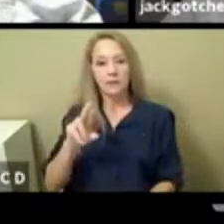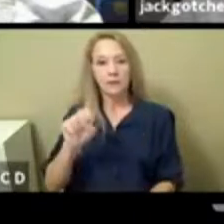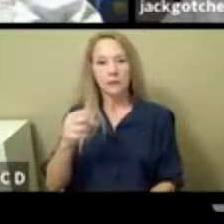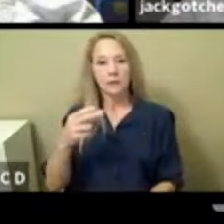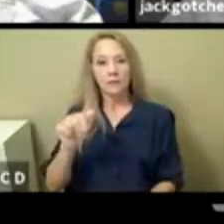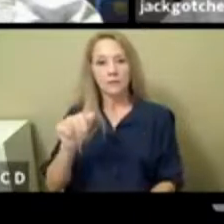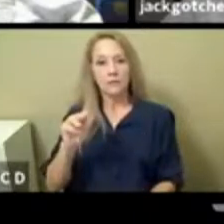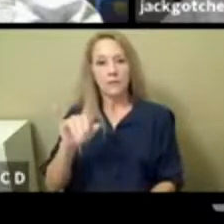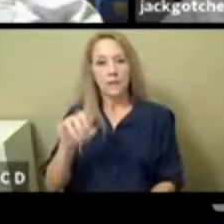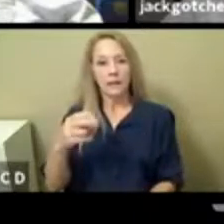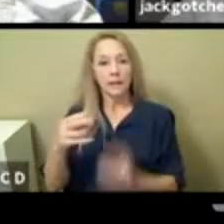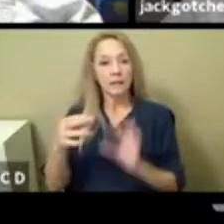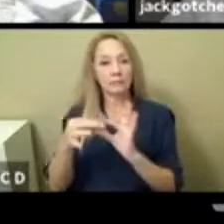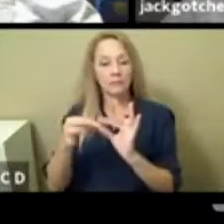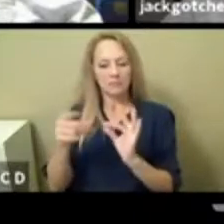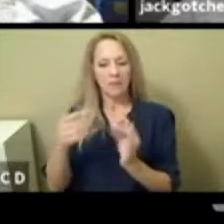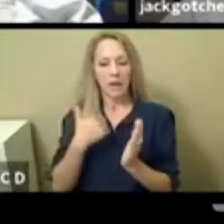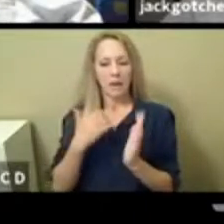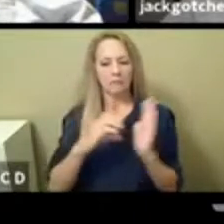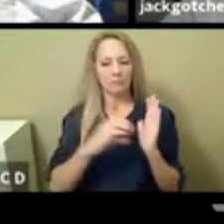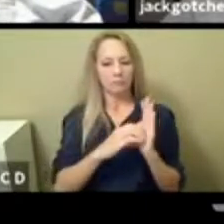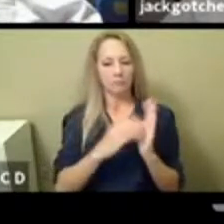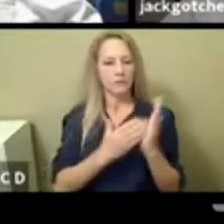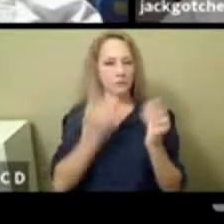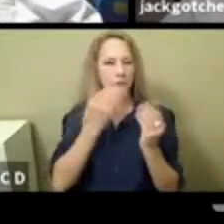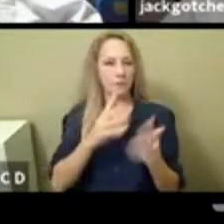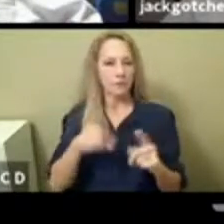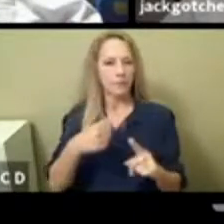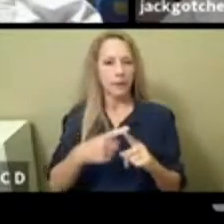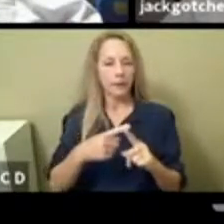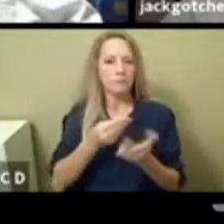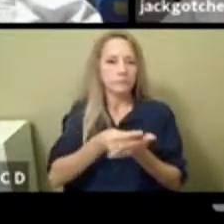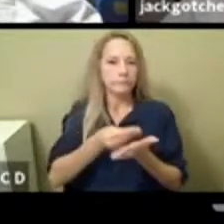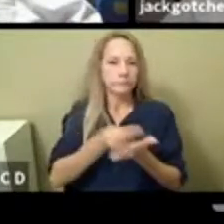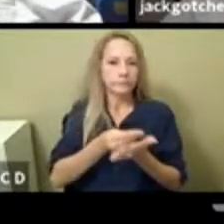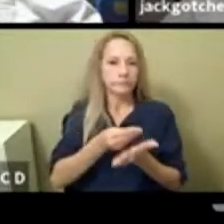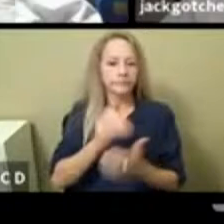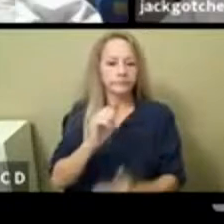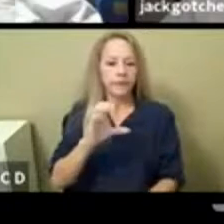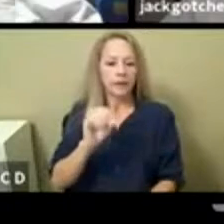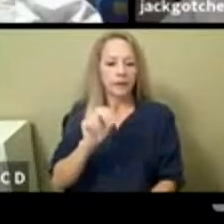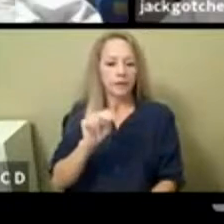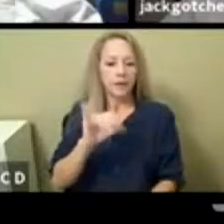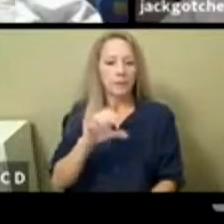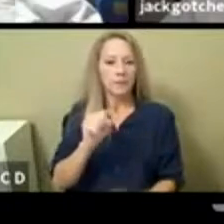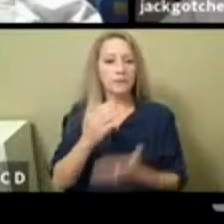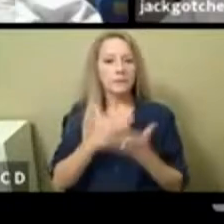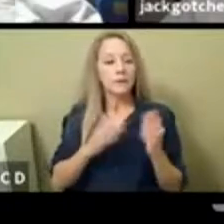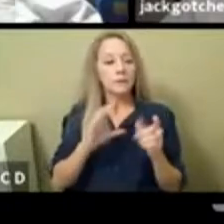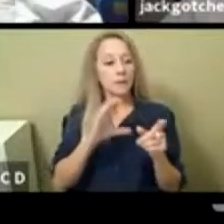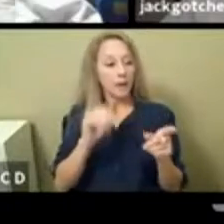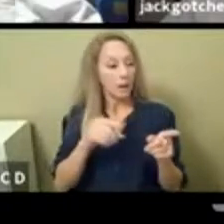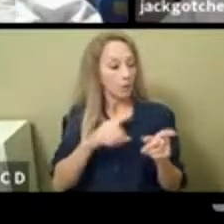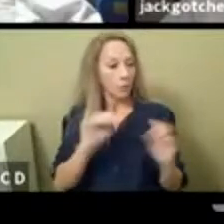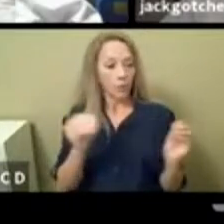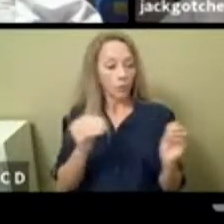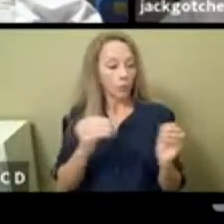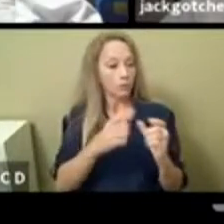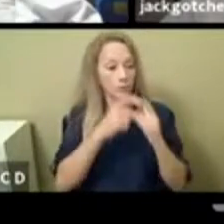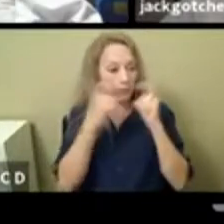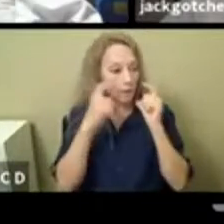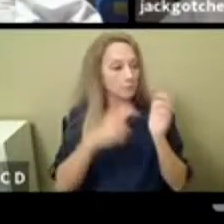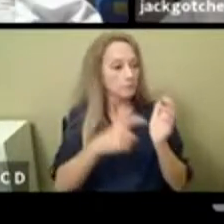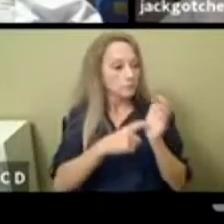on economics and how even where all the mandates have been lifted in certain counties, the economic activity has